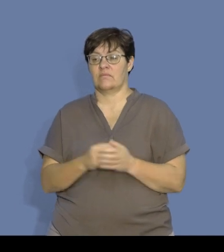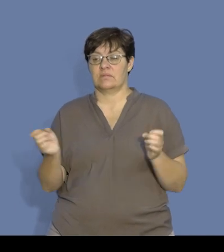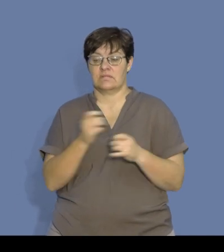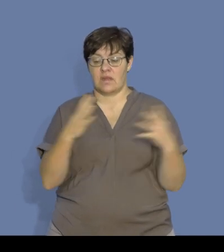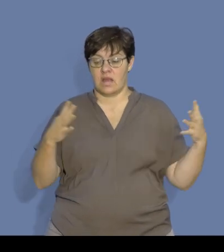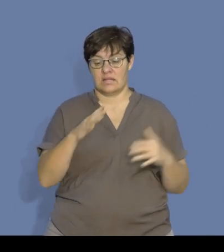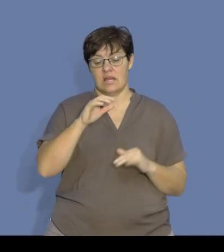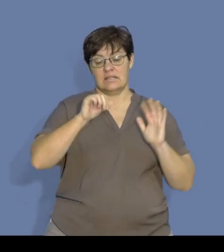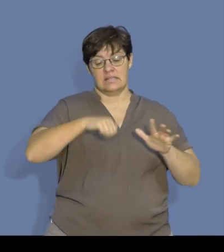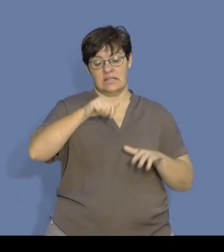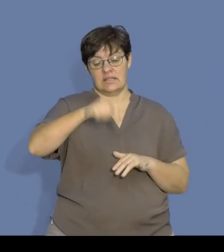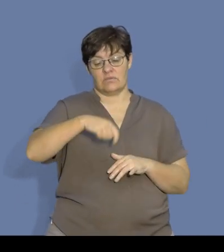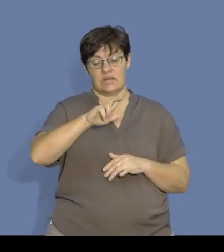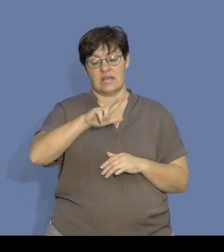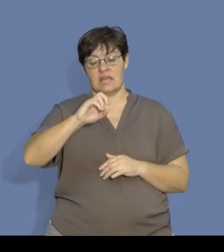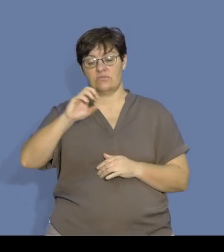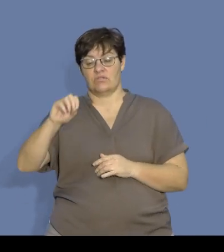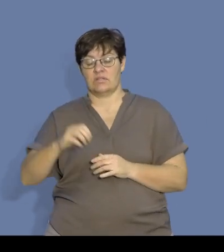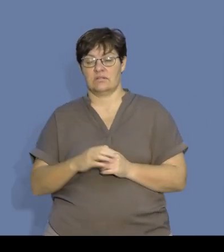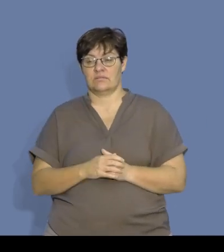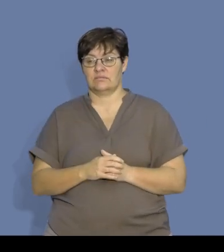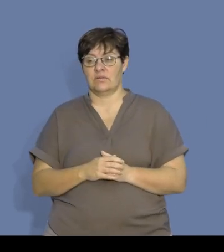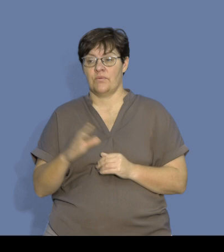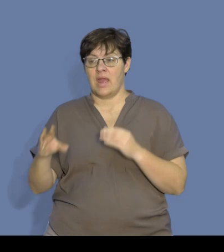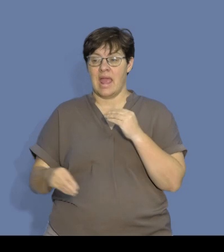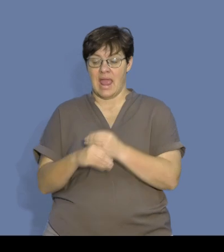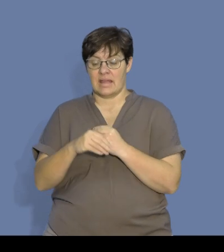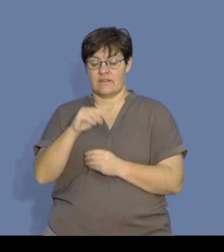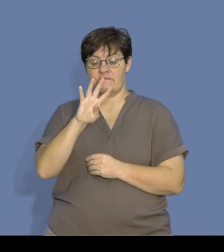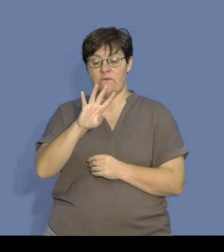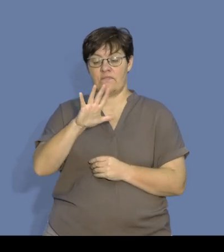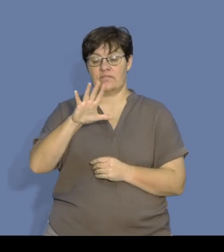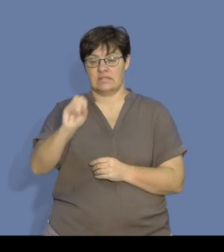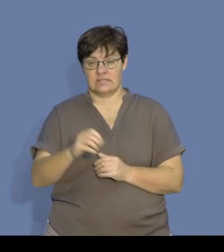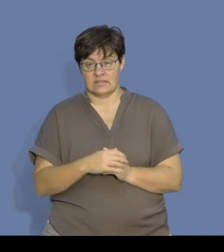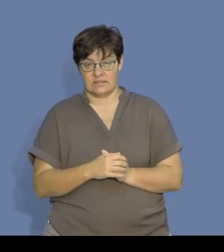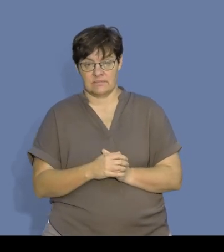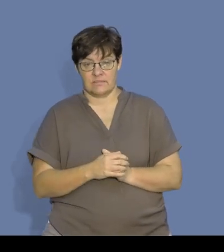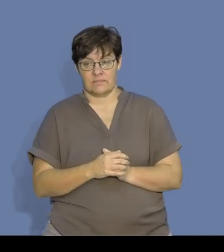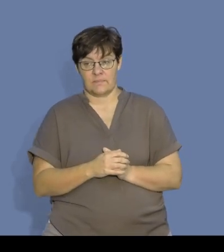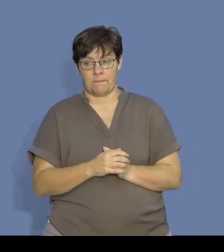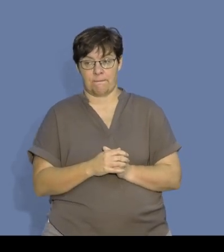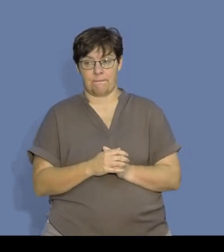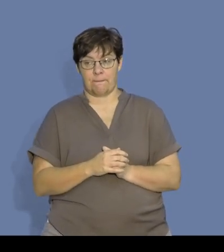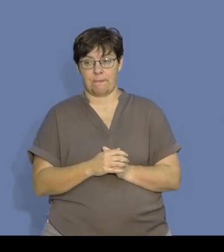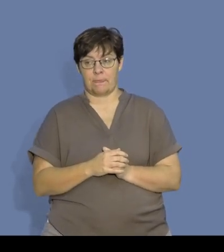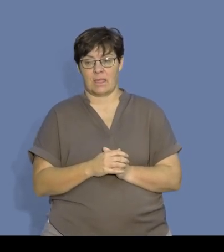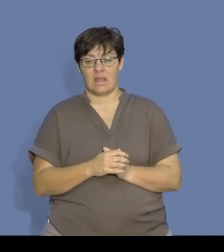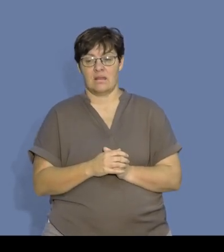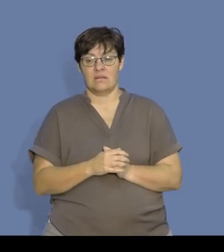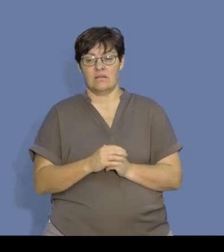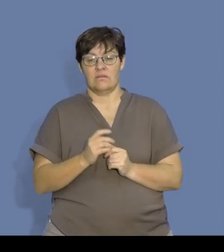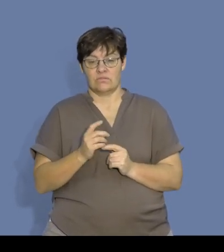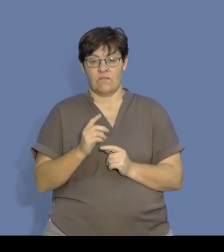started off with 16,800. We're now adding that reversal that should have taken place but didn't.